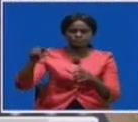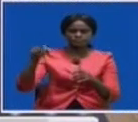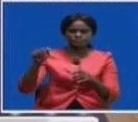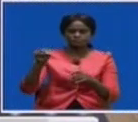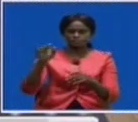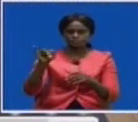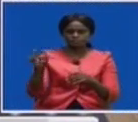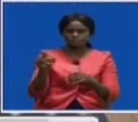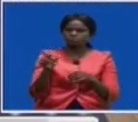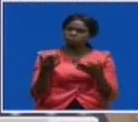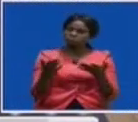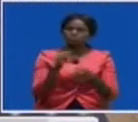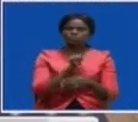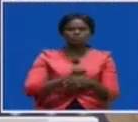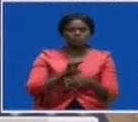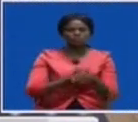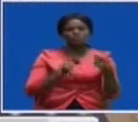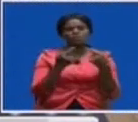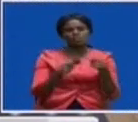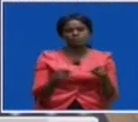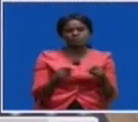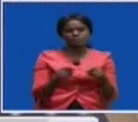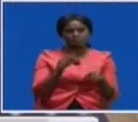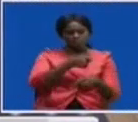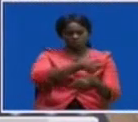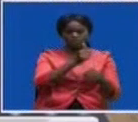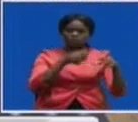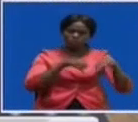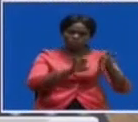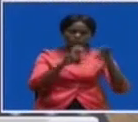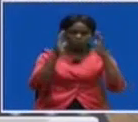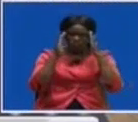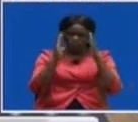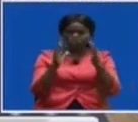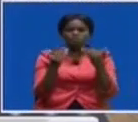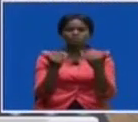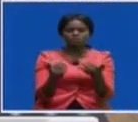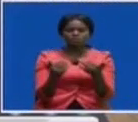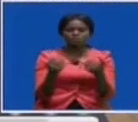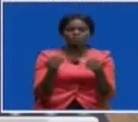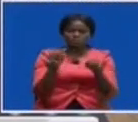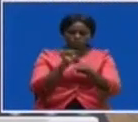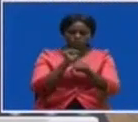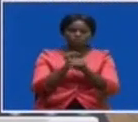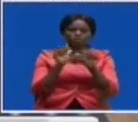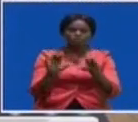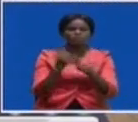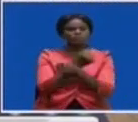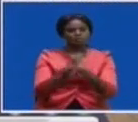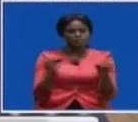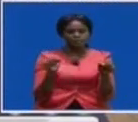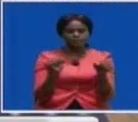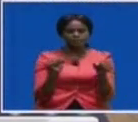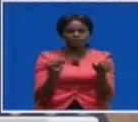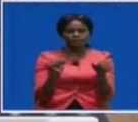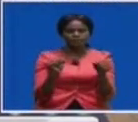has happened. They must continuously focus on the safety of the workers, particularly